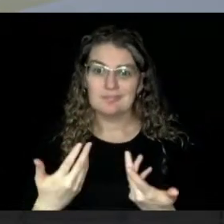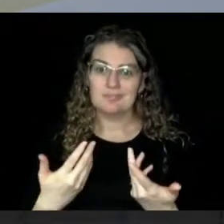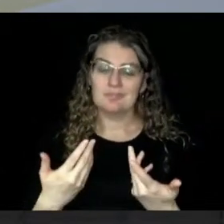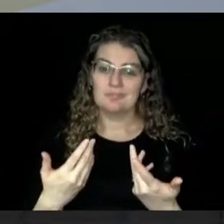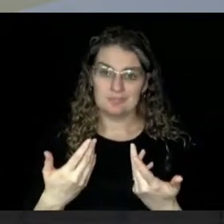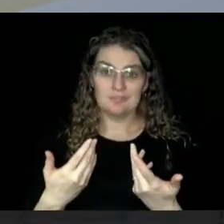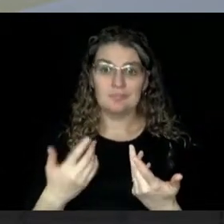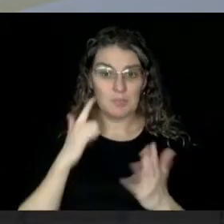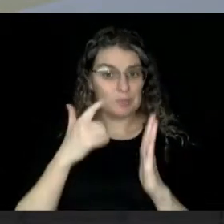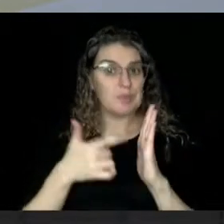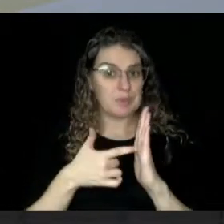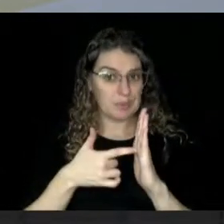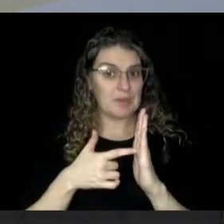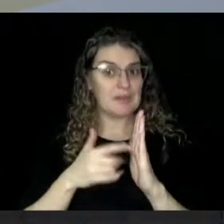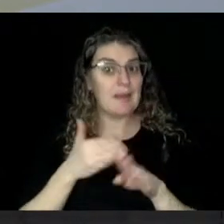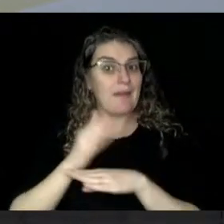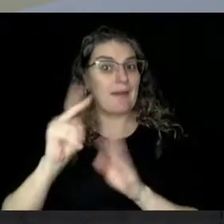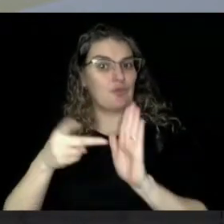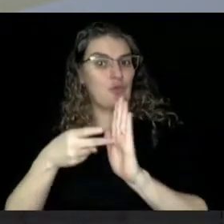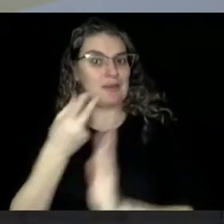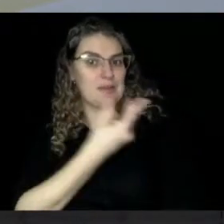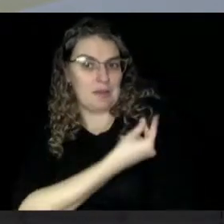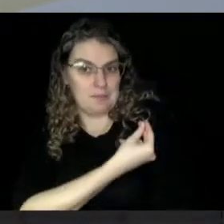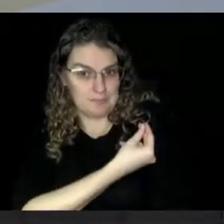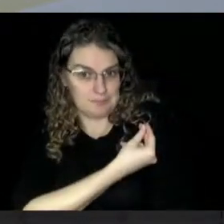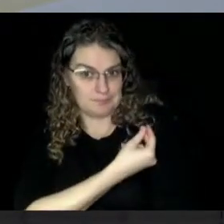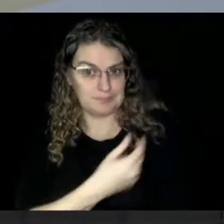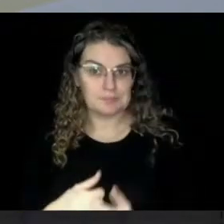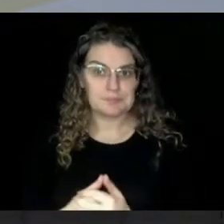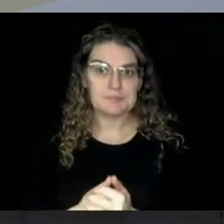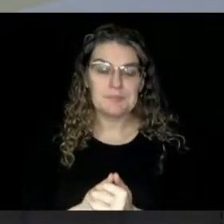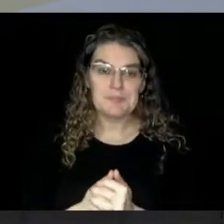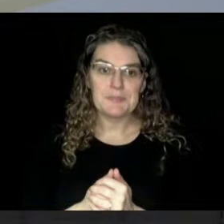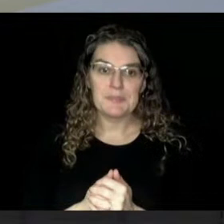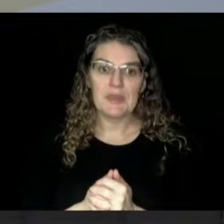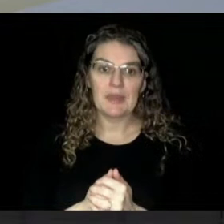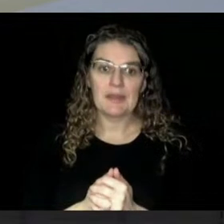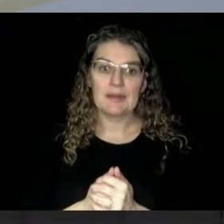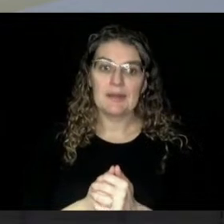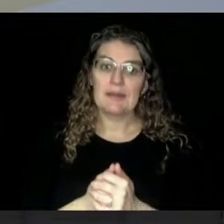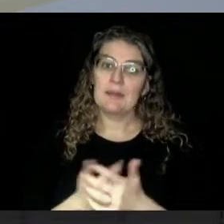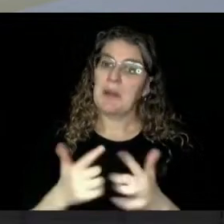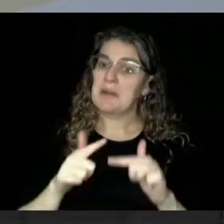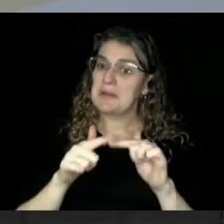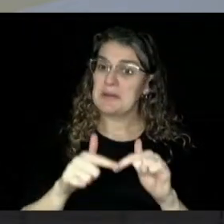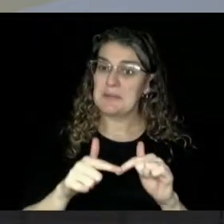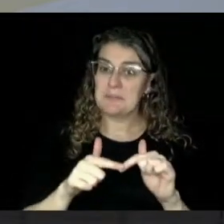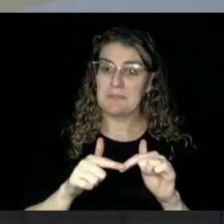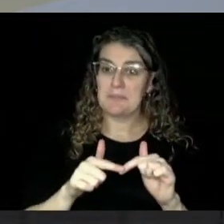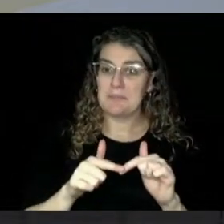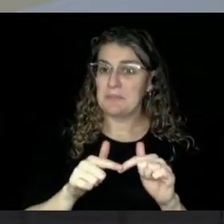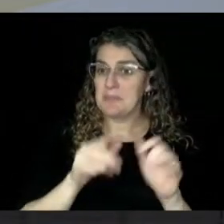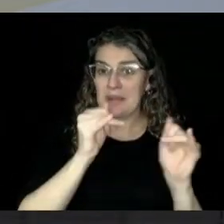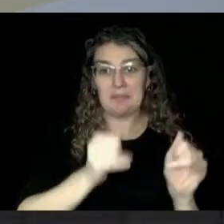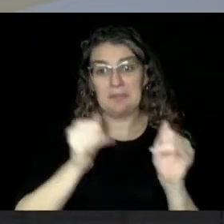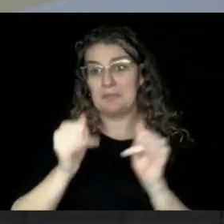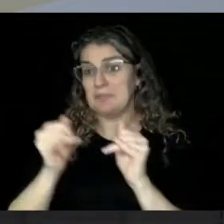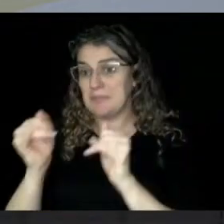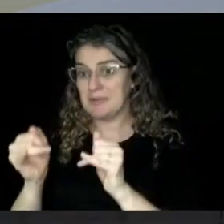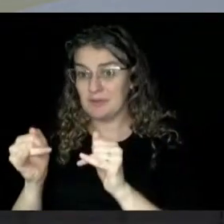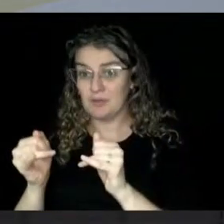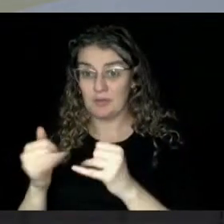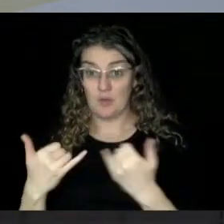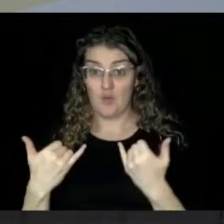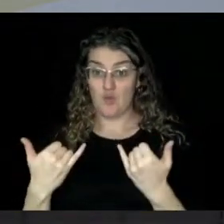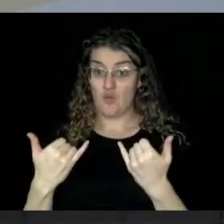symptoms. And so I think it really will depend on how people are feeling. At this point in time, we do not have a lot of